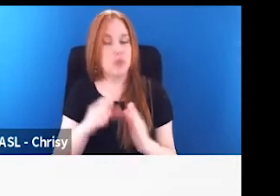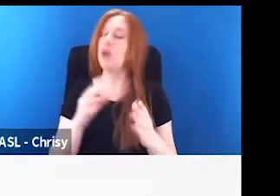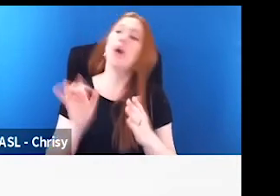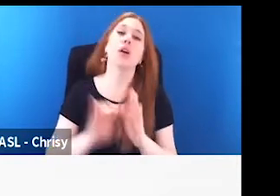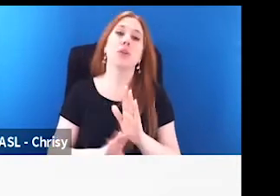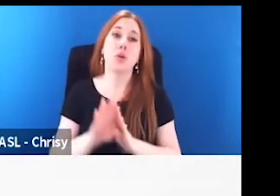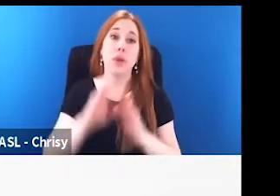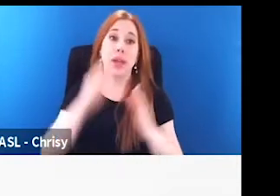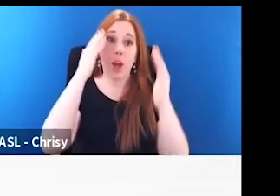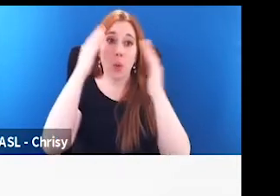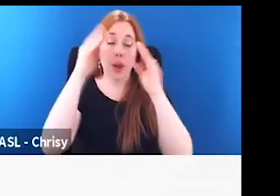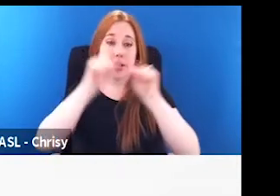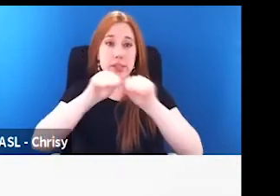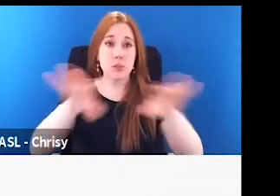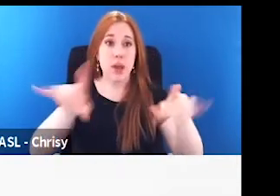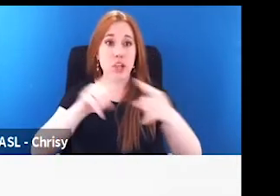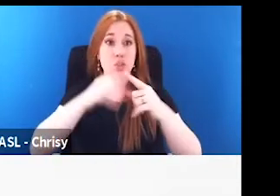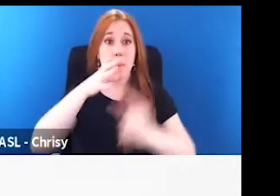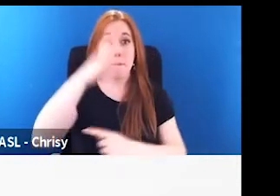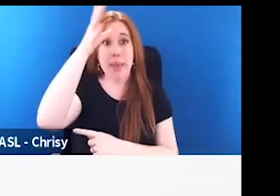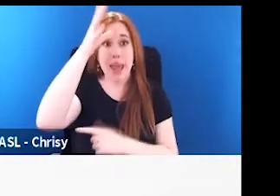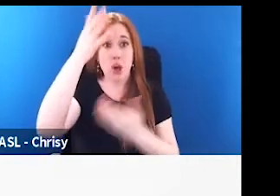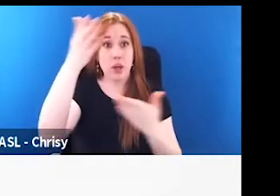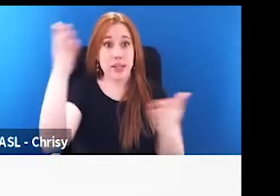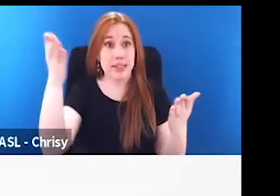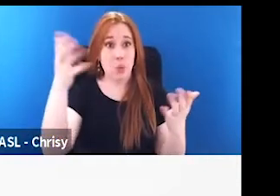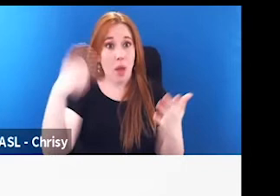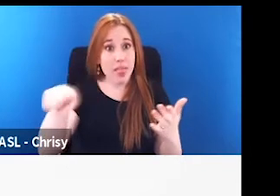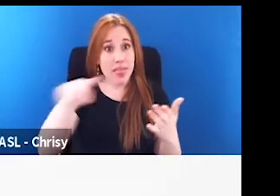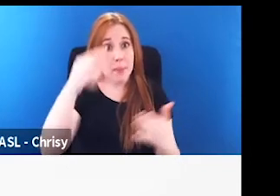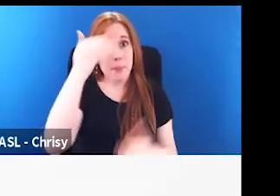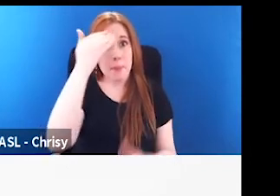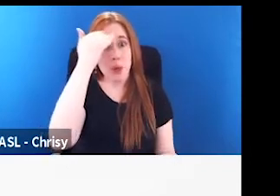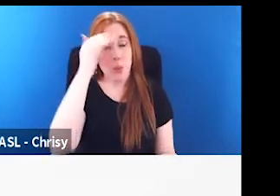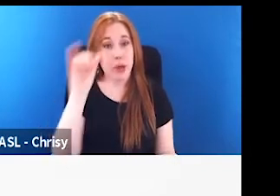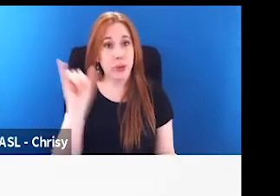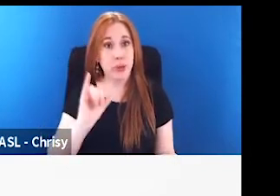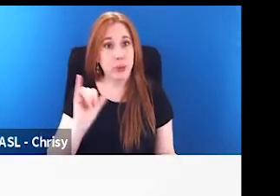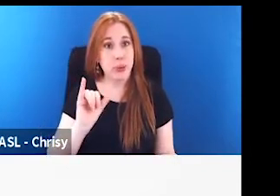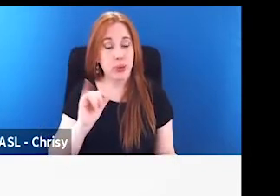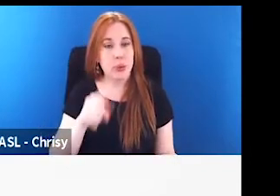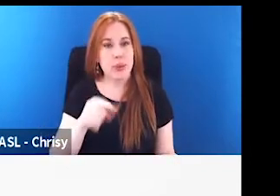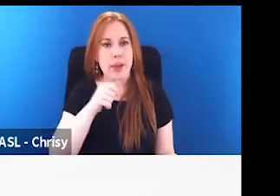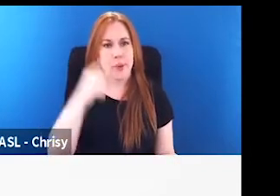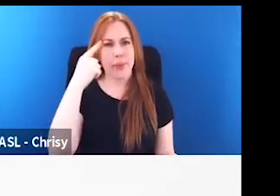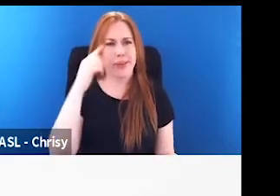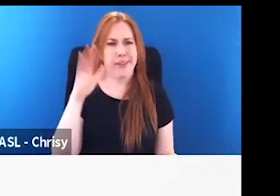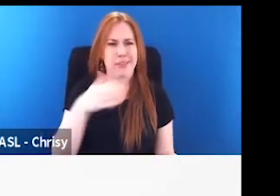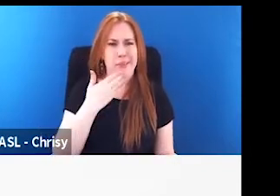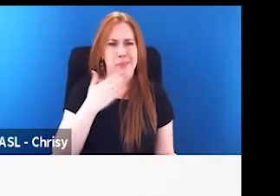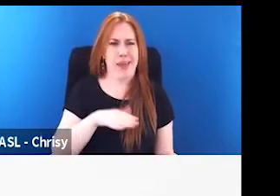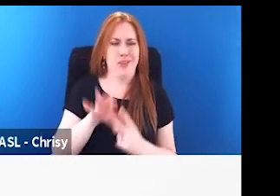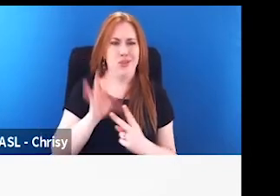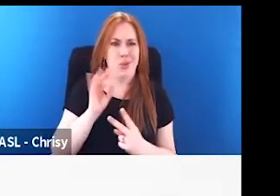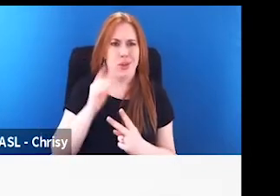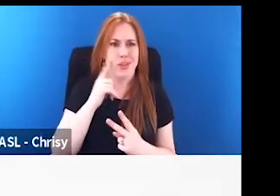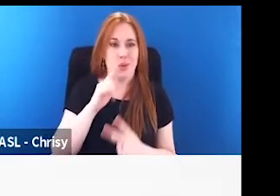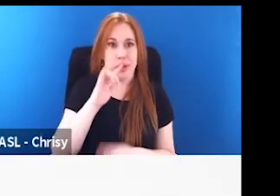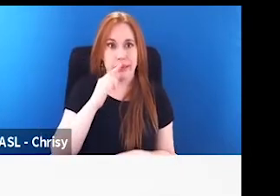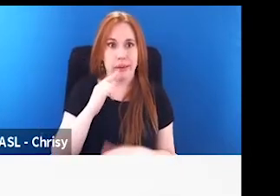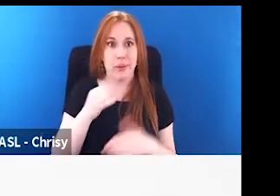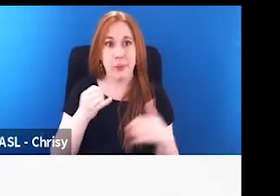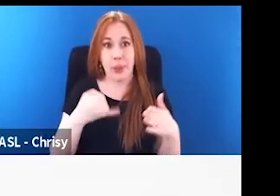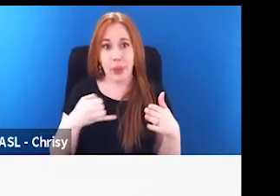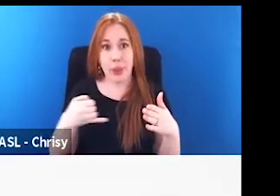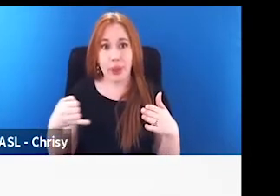the parents. We want the parents of these students to be aware, so that they don't see it as a bad thing that their kid is doodling or